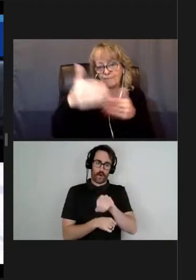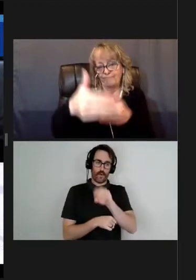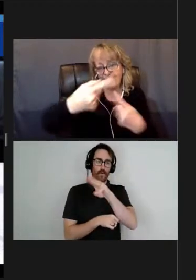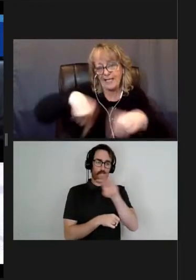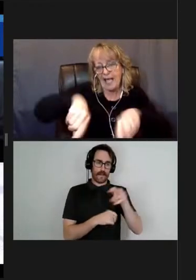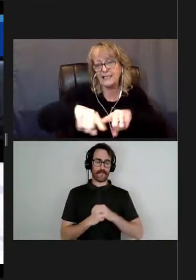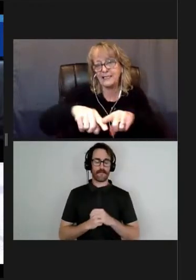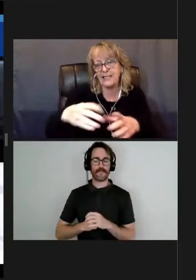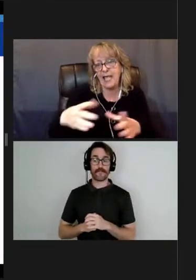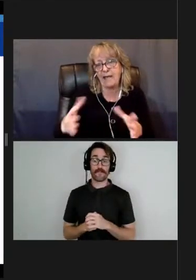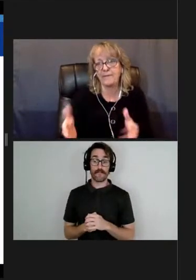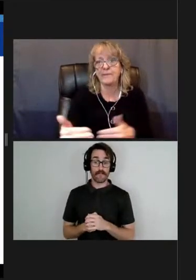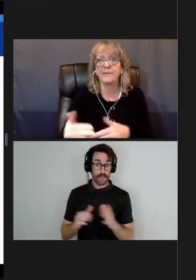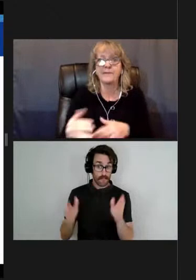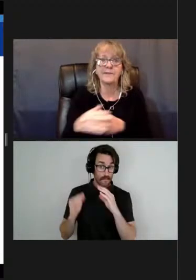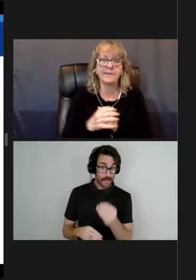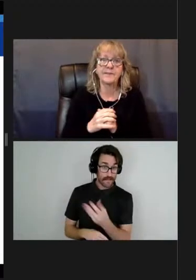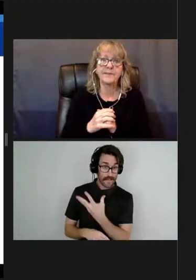If I could have the next slide, please.